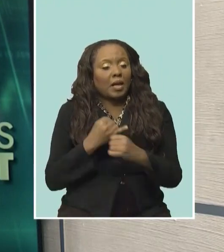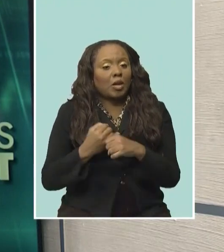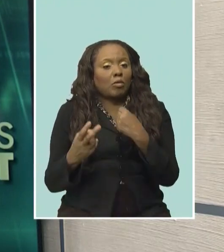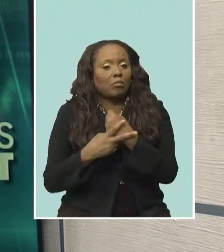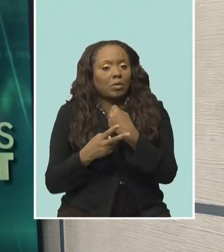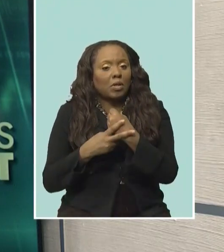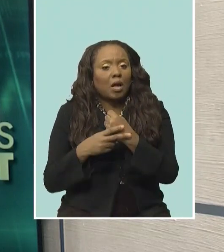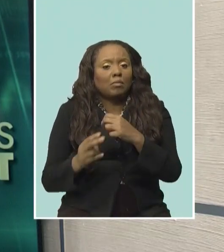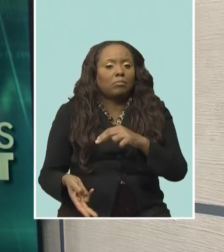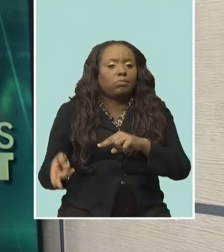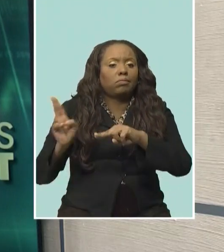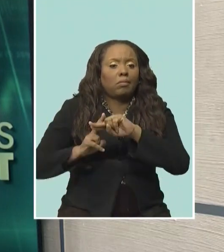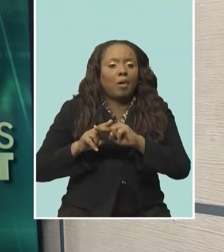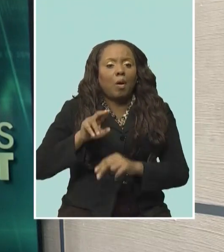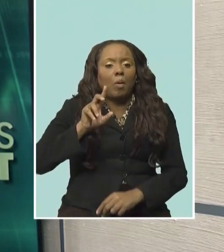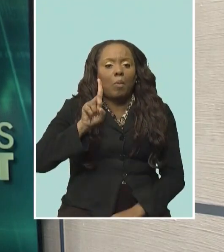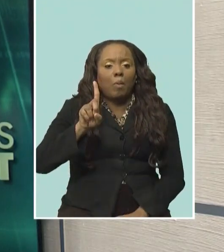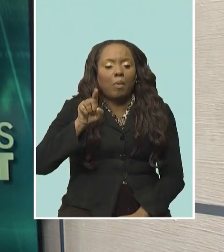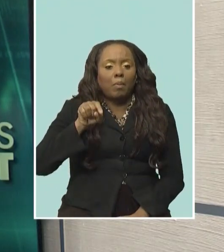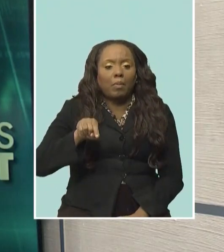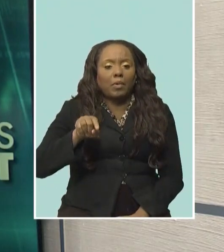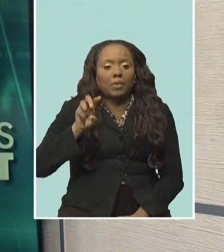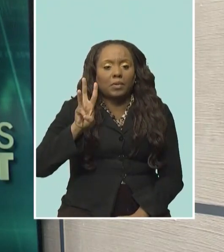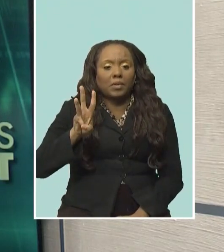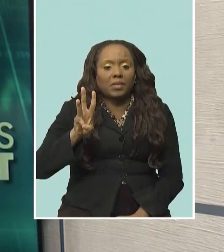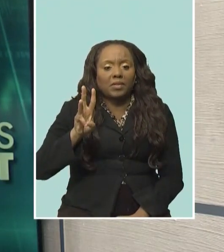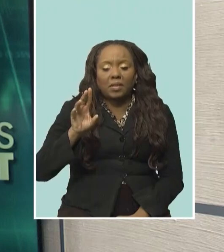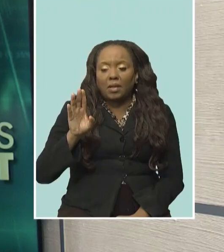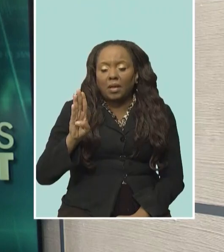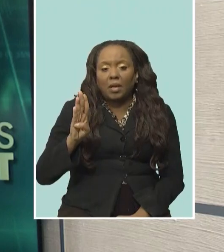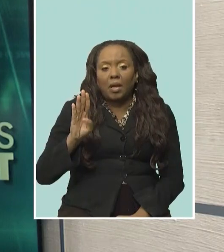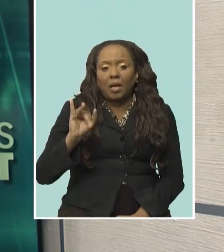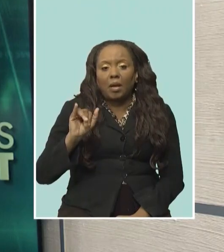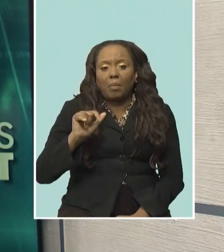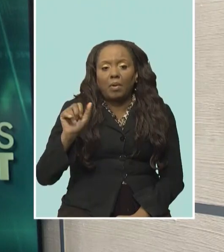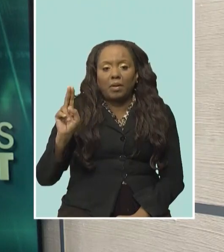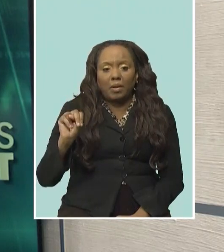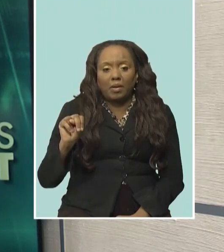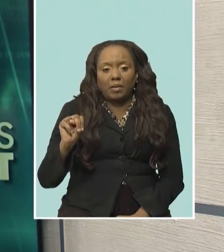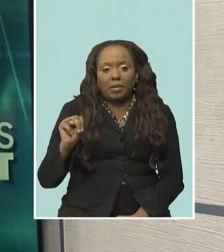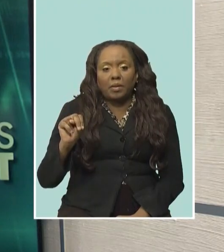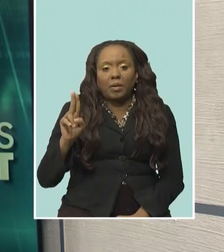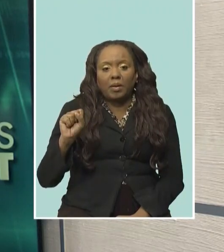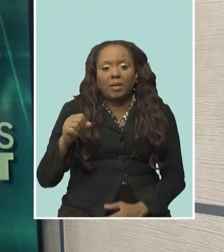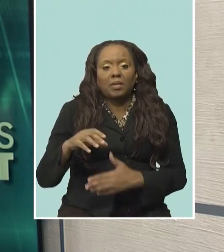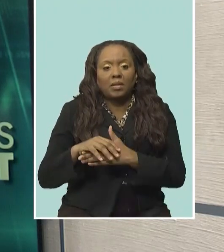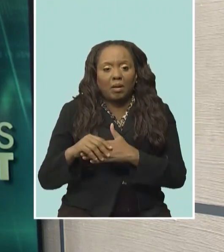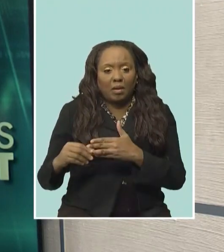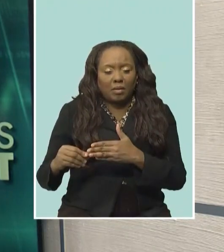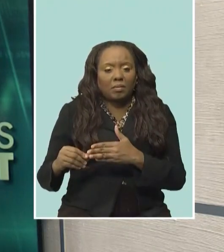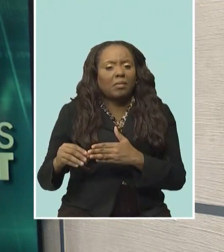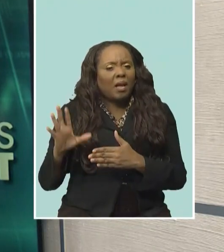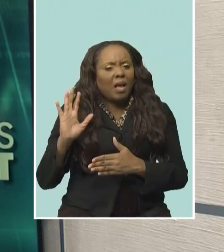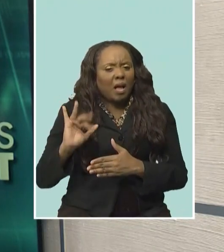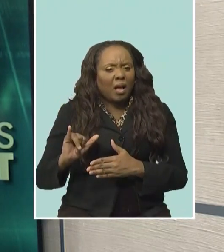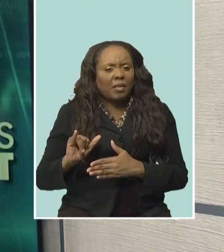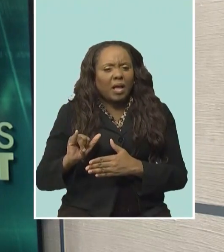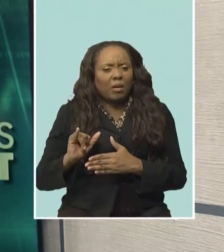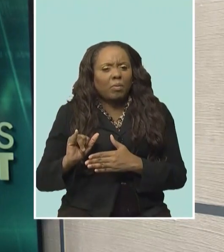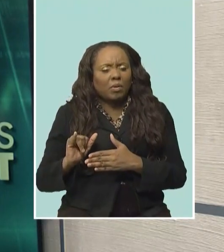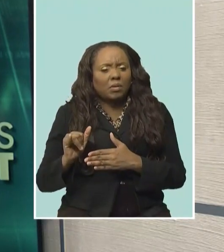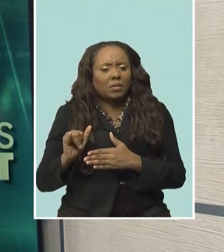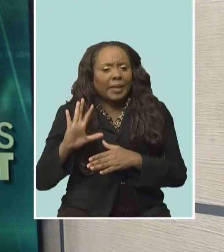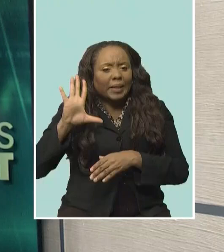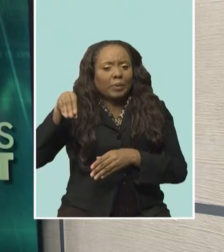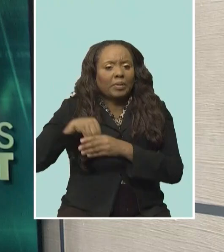risen to US $1.6 billion as of the end of March, covering over 7 months of imports. Following the